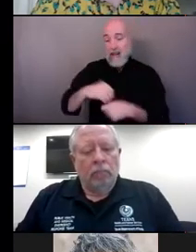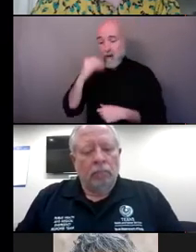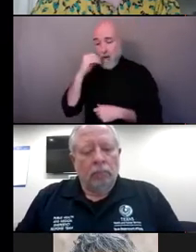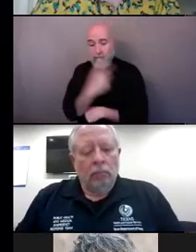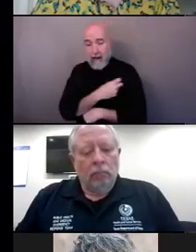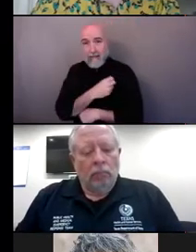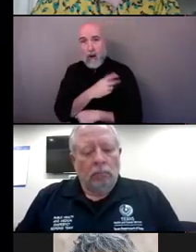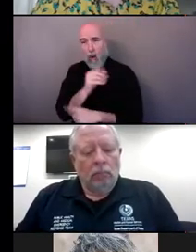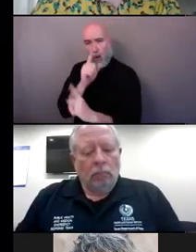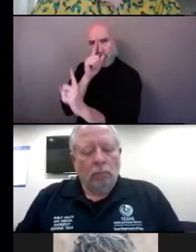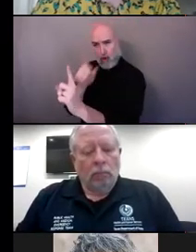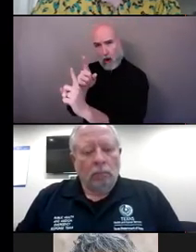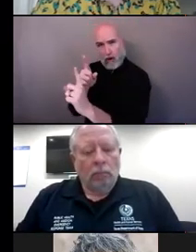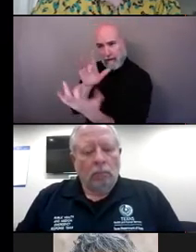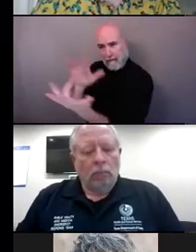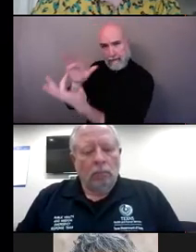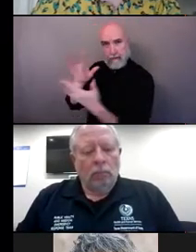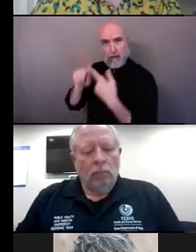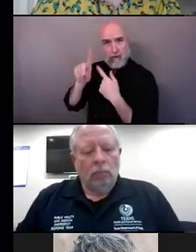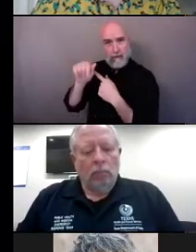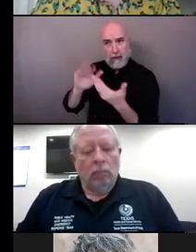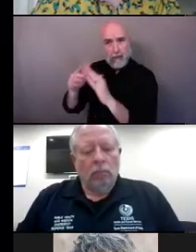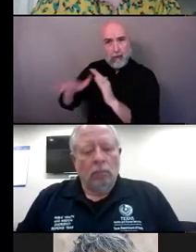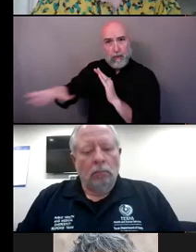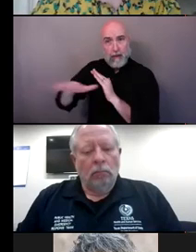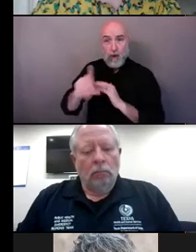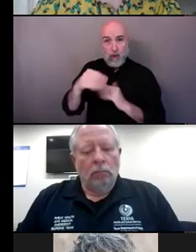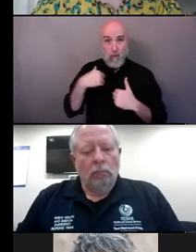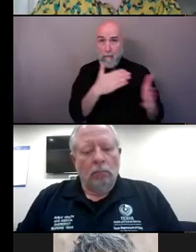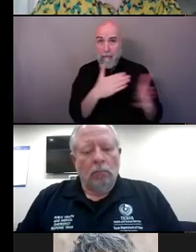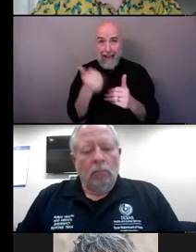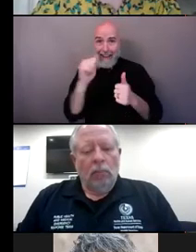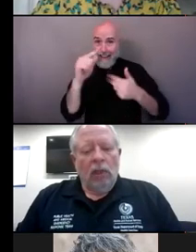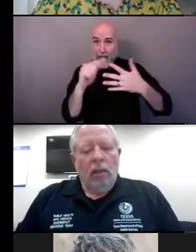to the disability community, etc.? Are there plans for any of these things?